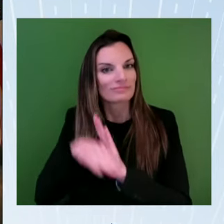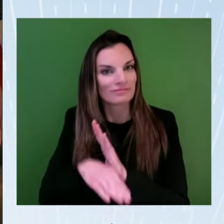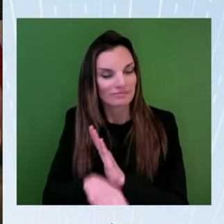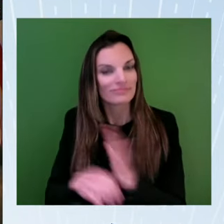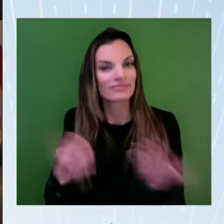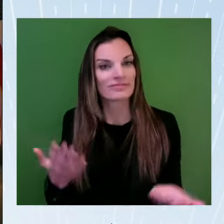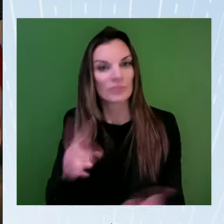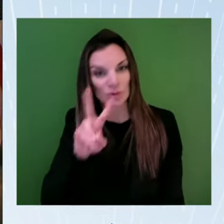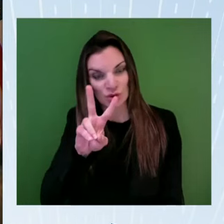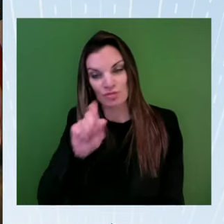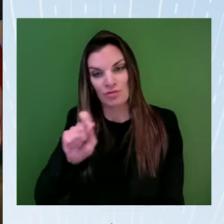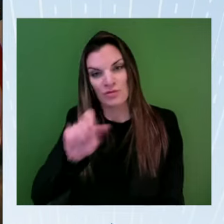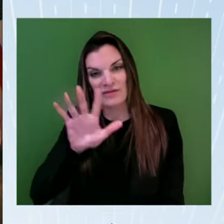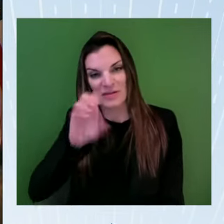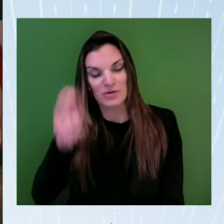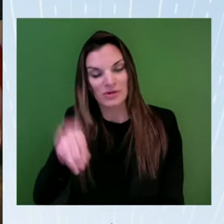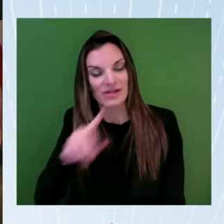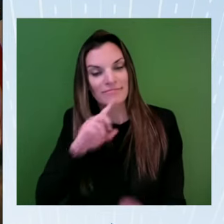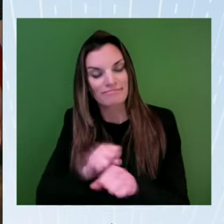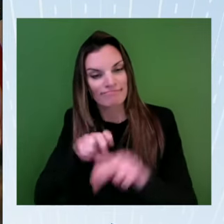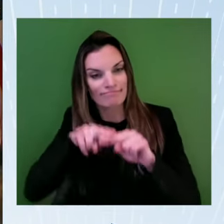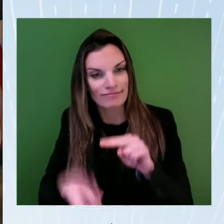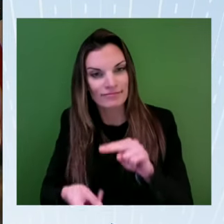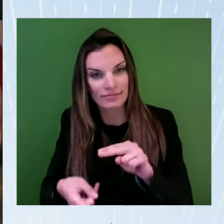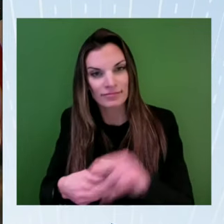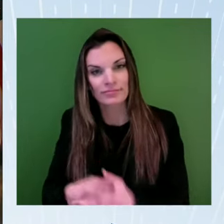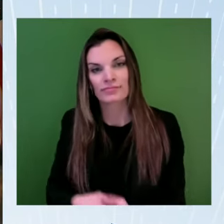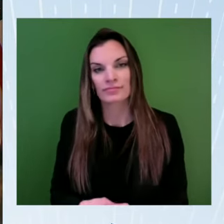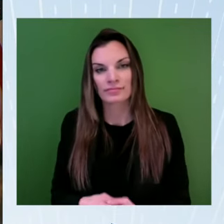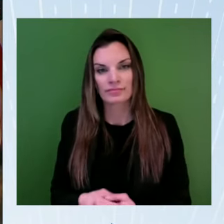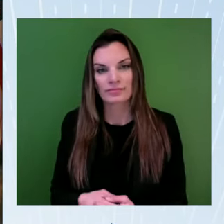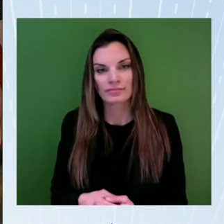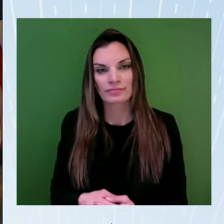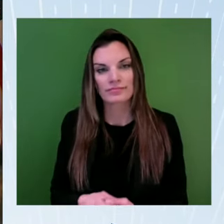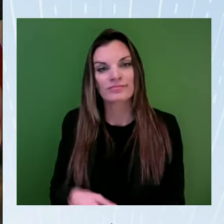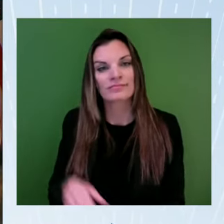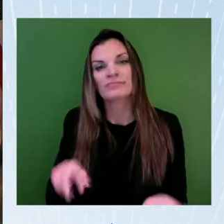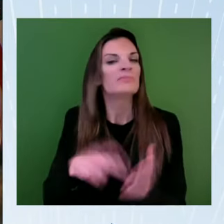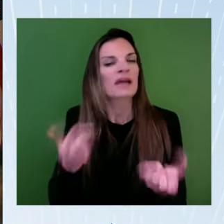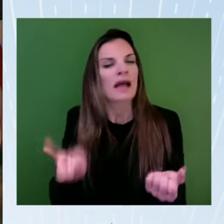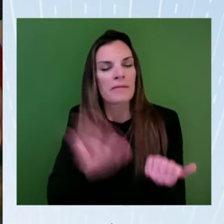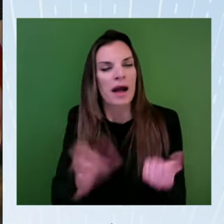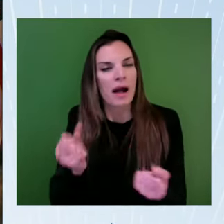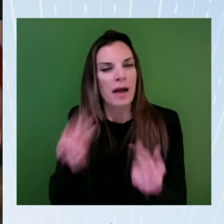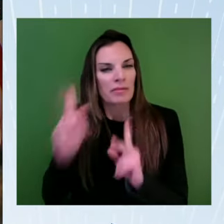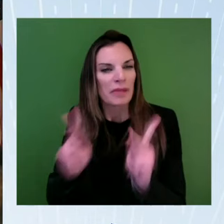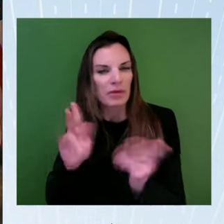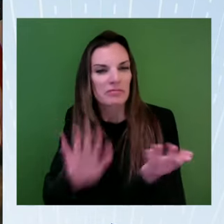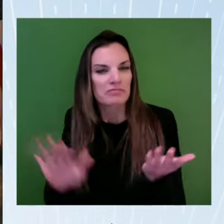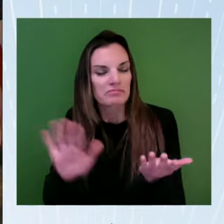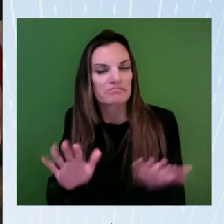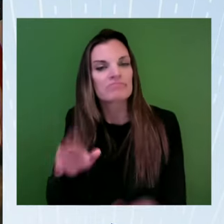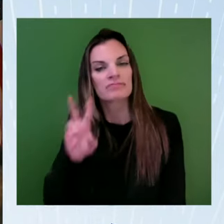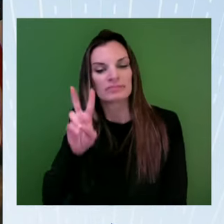drop. But what it really means in lives is about 2,800 people who are not dying each